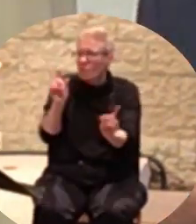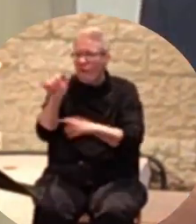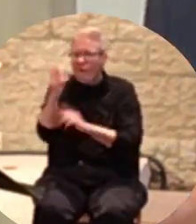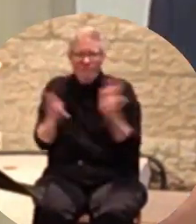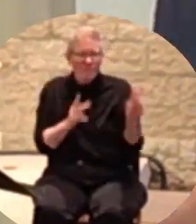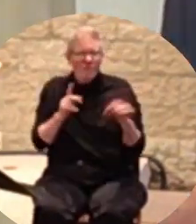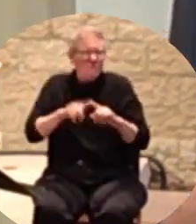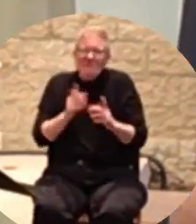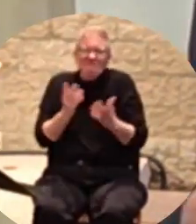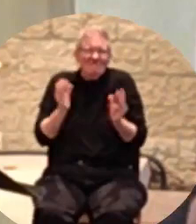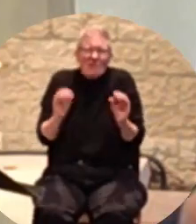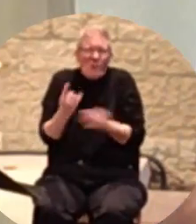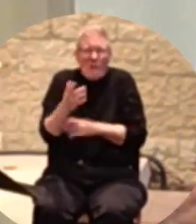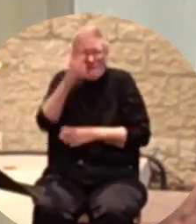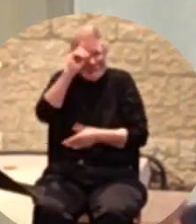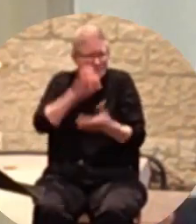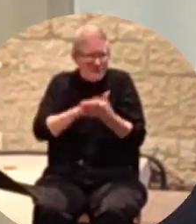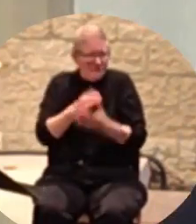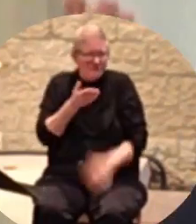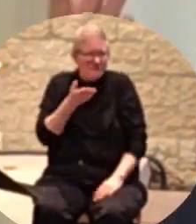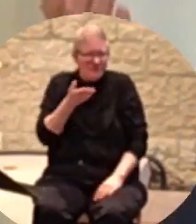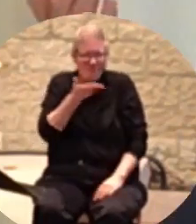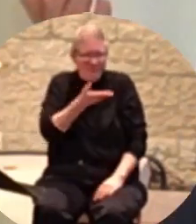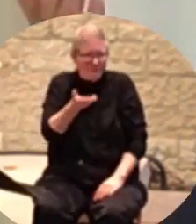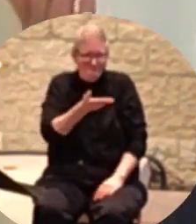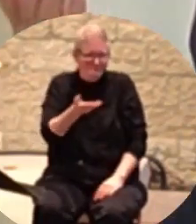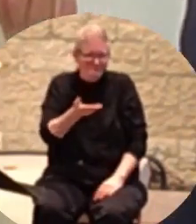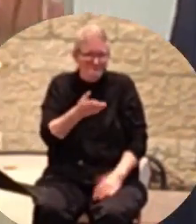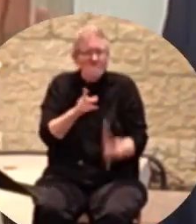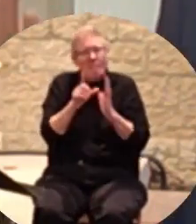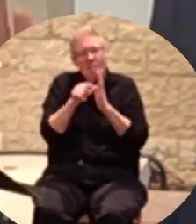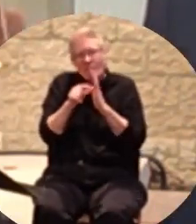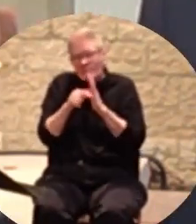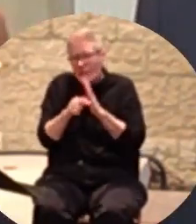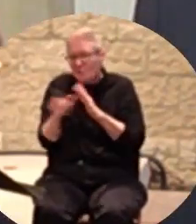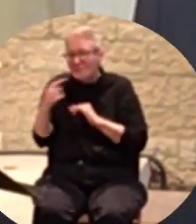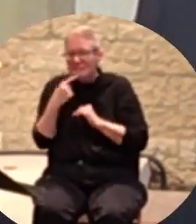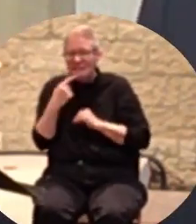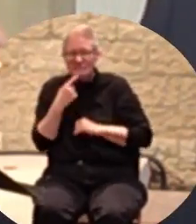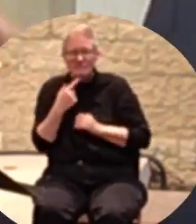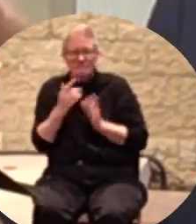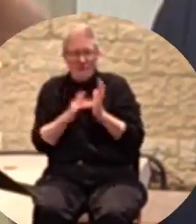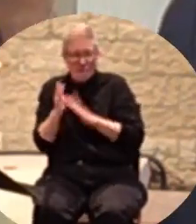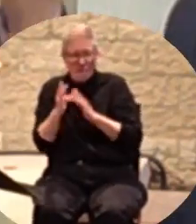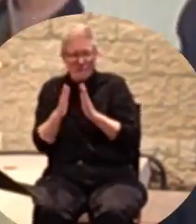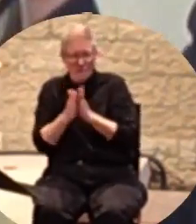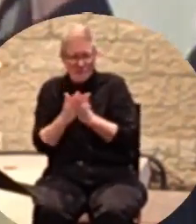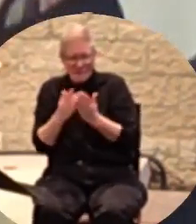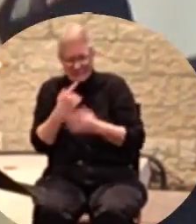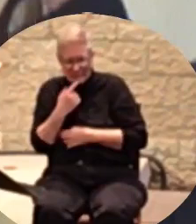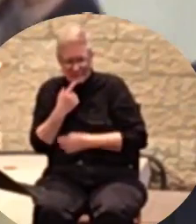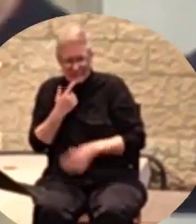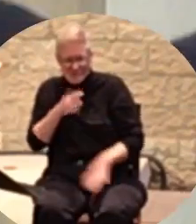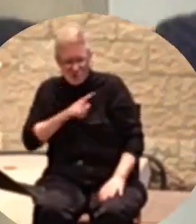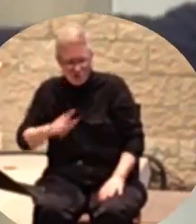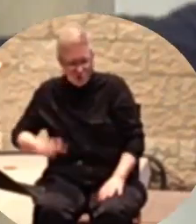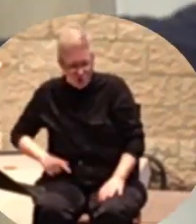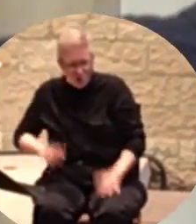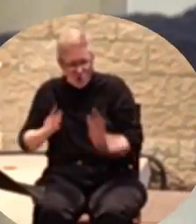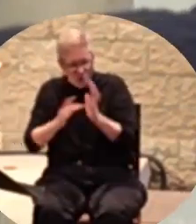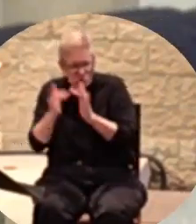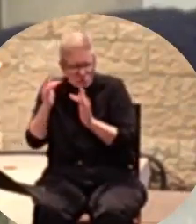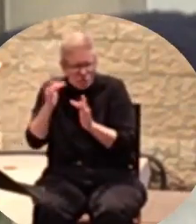verse 19. It says, "And so then the Lord Jesus, after he was spoken to them, was taken up into heaven and sat down at the right hand